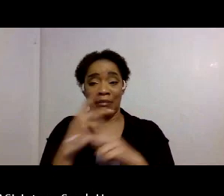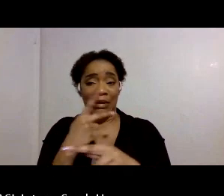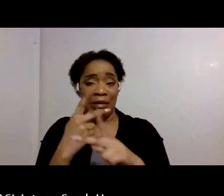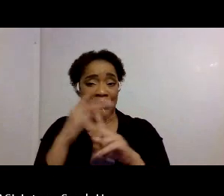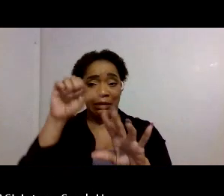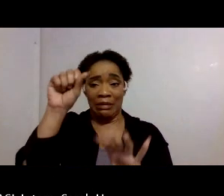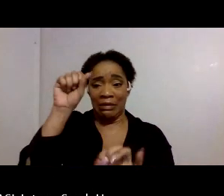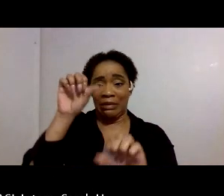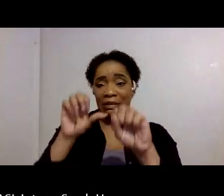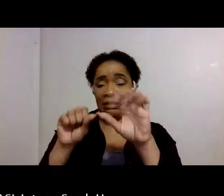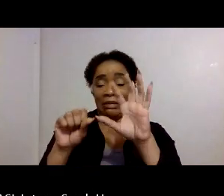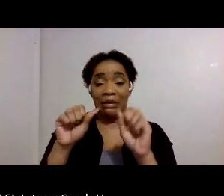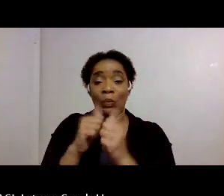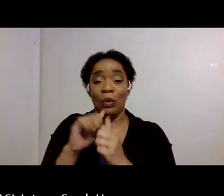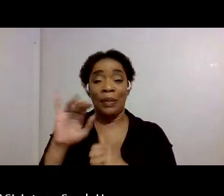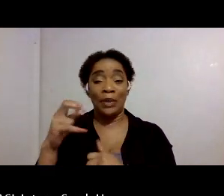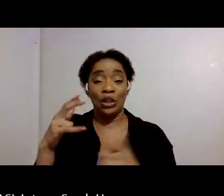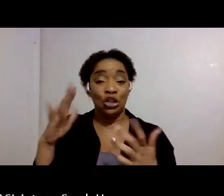with Michigan wind. I'm in my